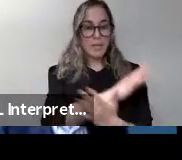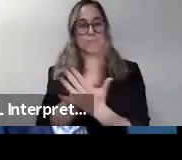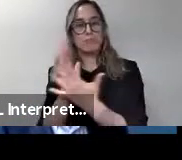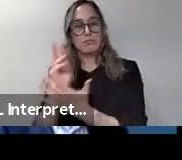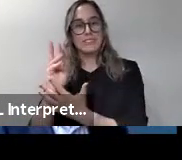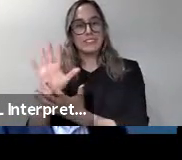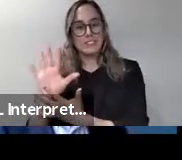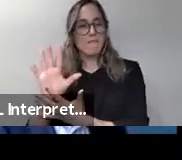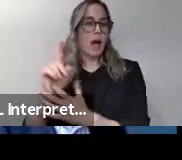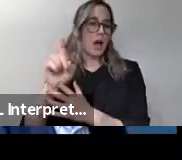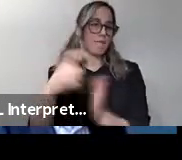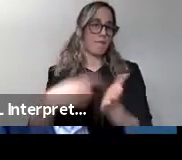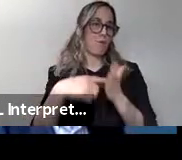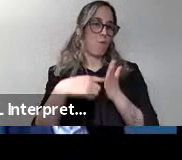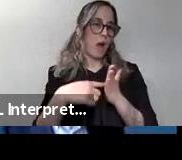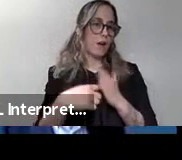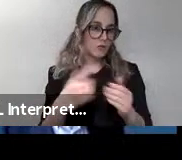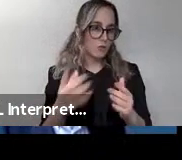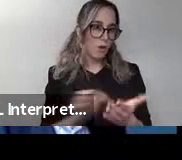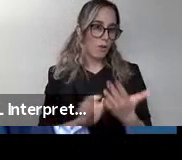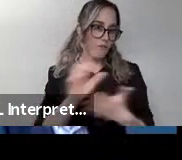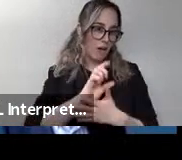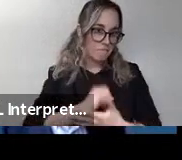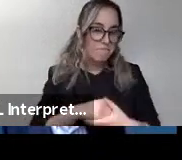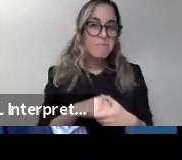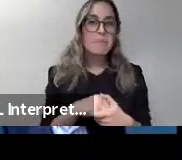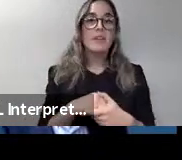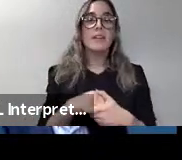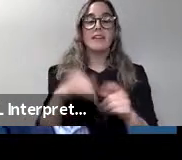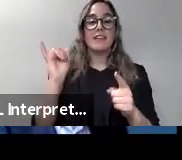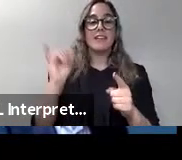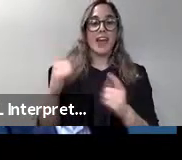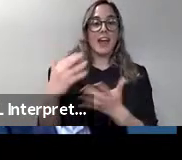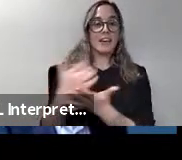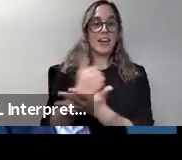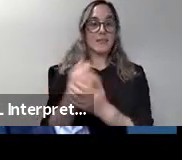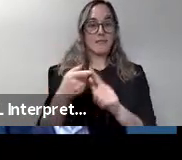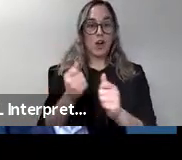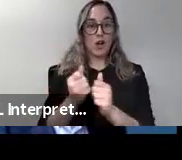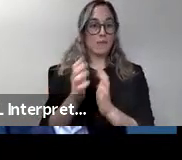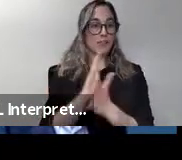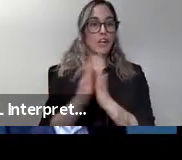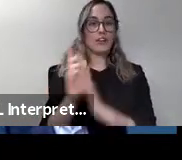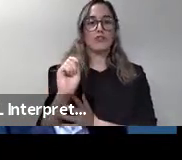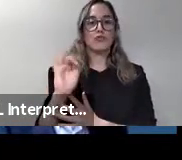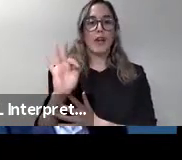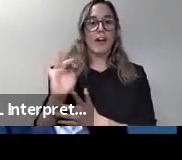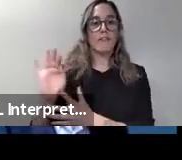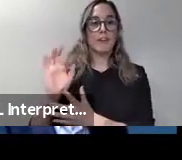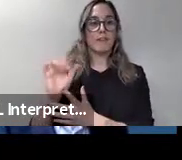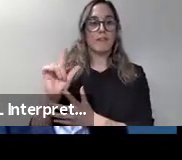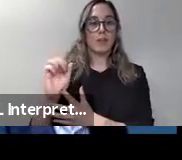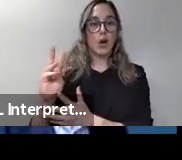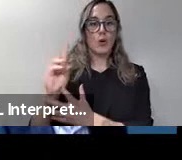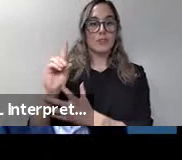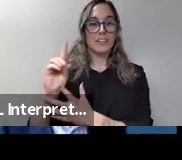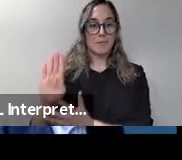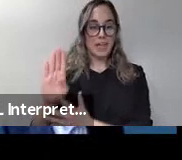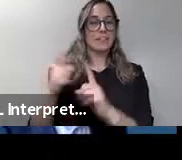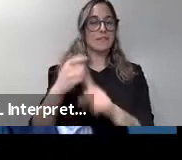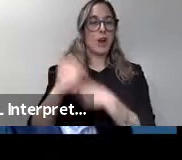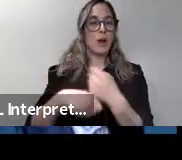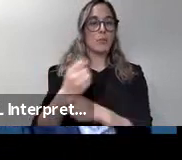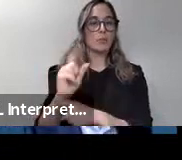decibels. The jet operations data came from the FAA's Traffic Flow Management System Counts database for 2011.